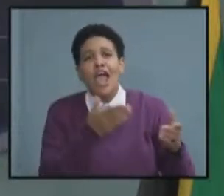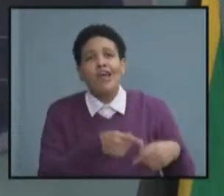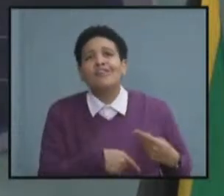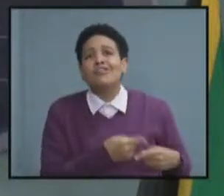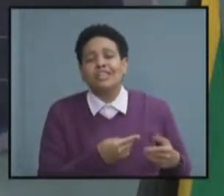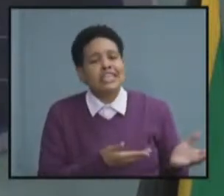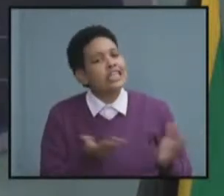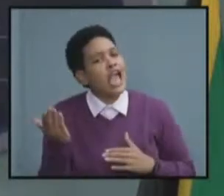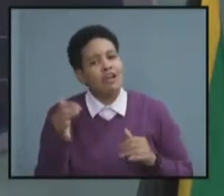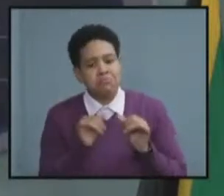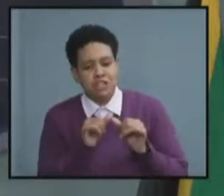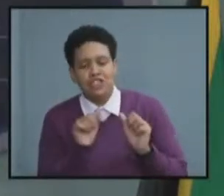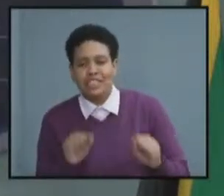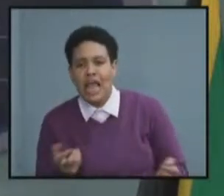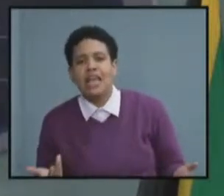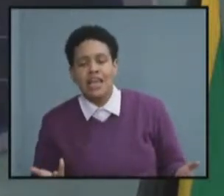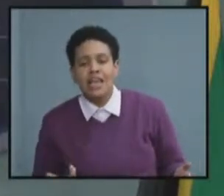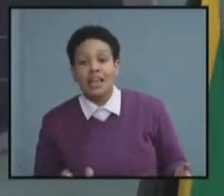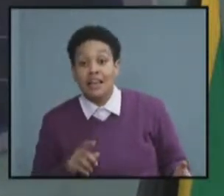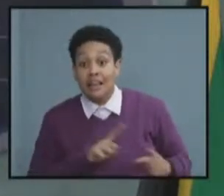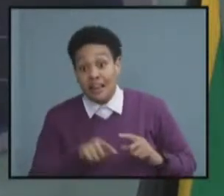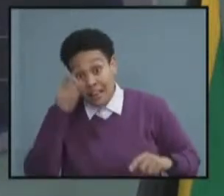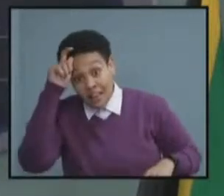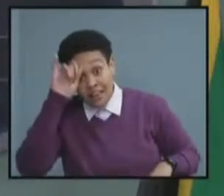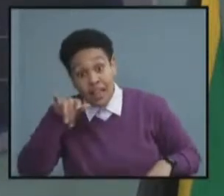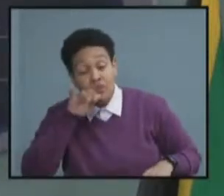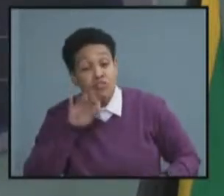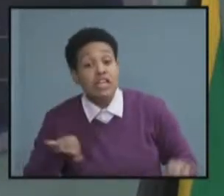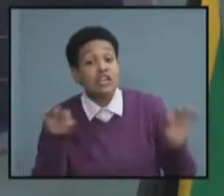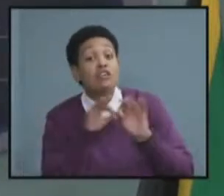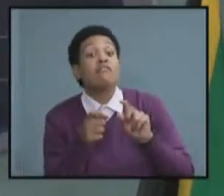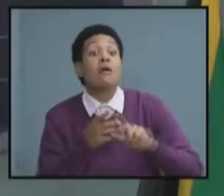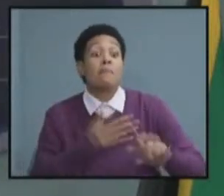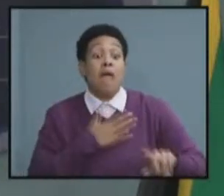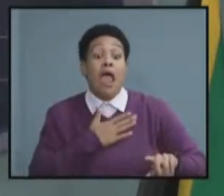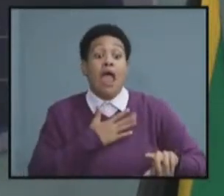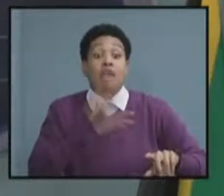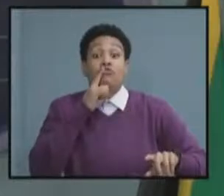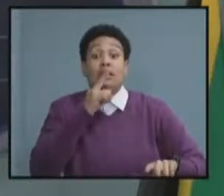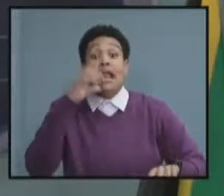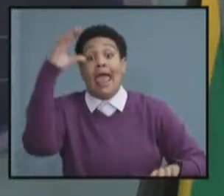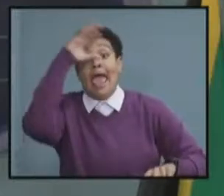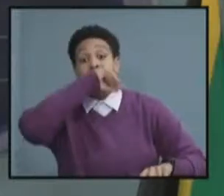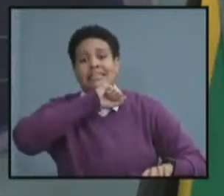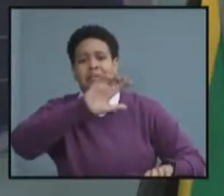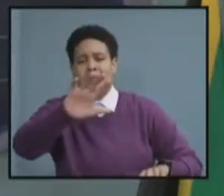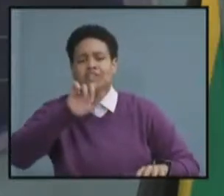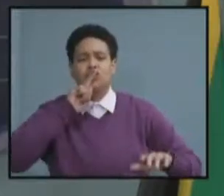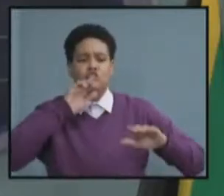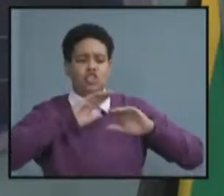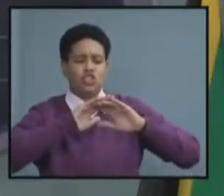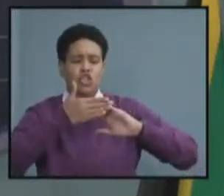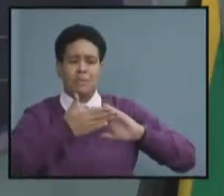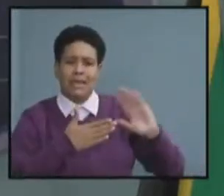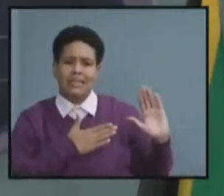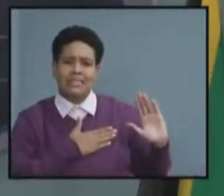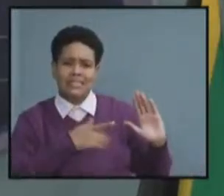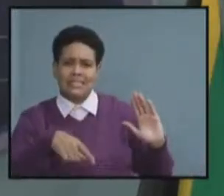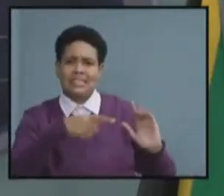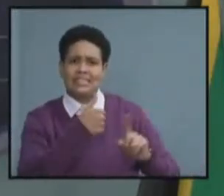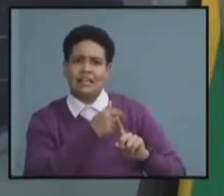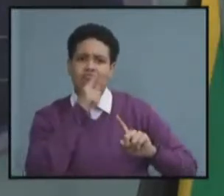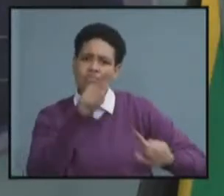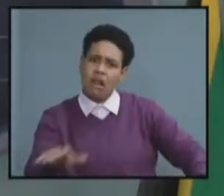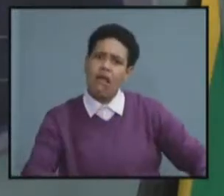But that is the critical thing. From my estimation, the Jamaican citizens have